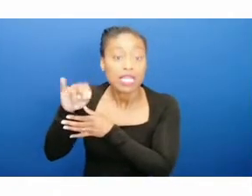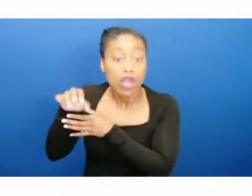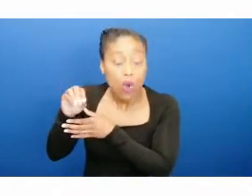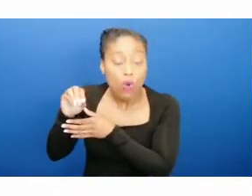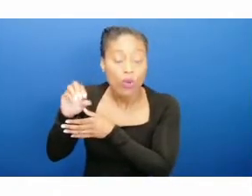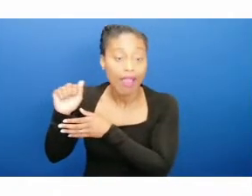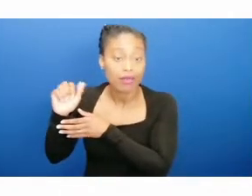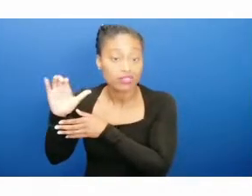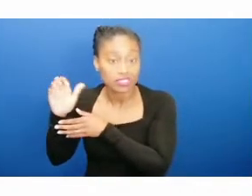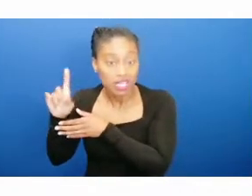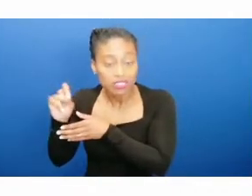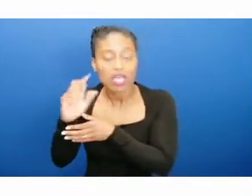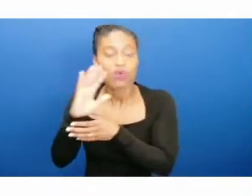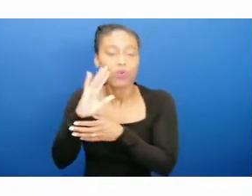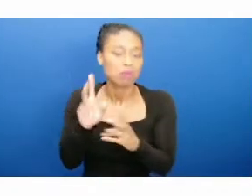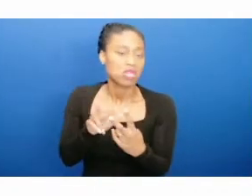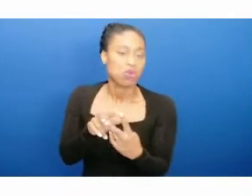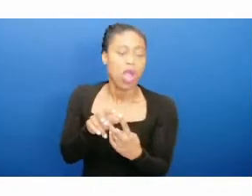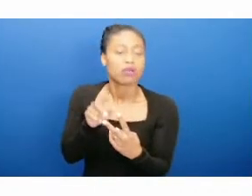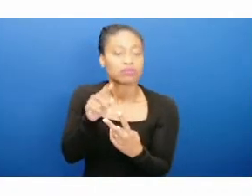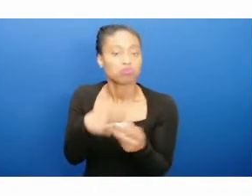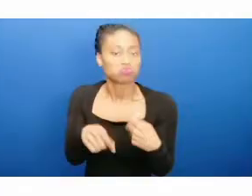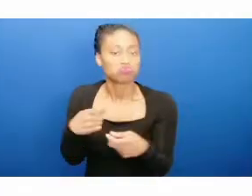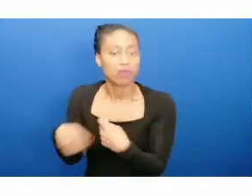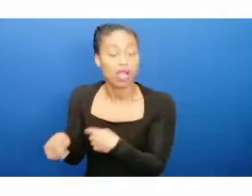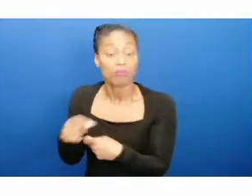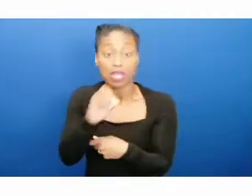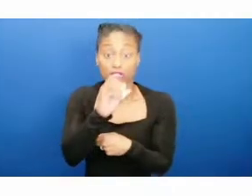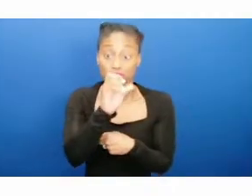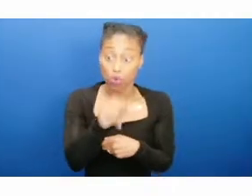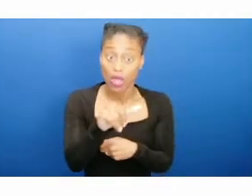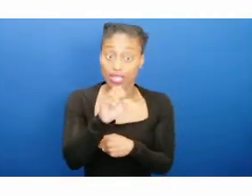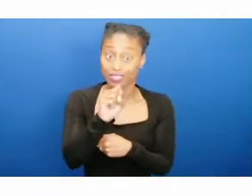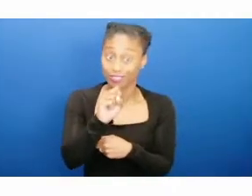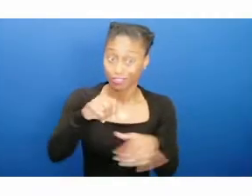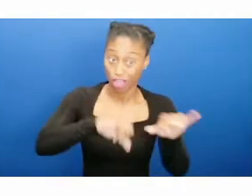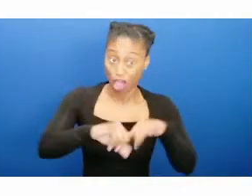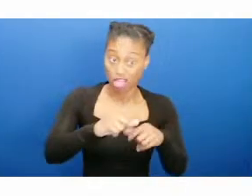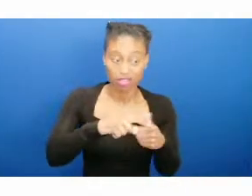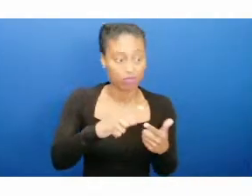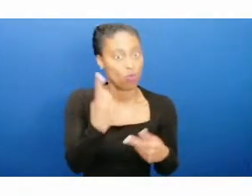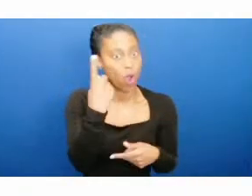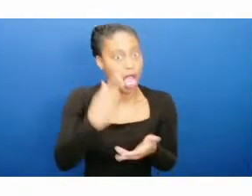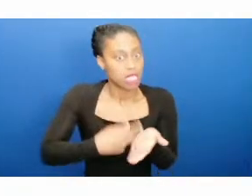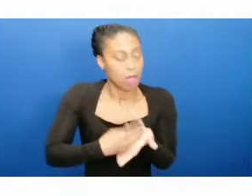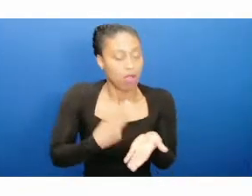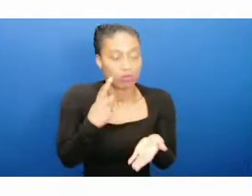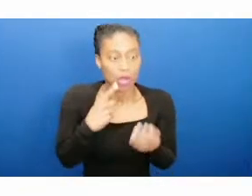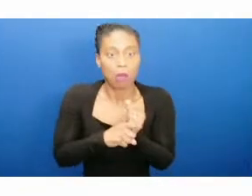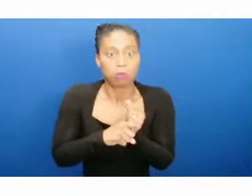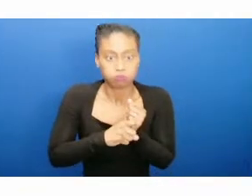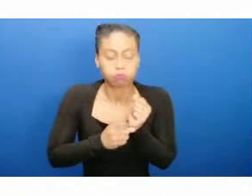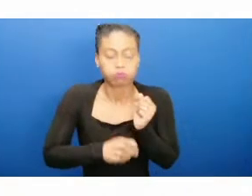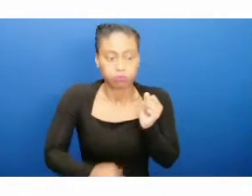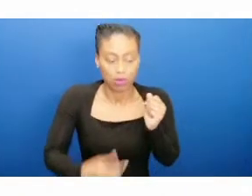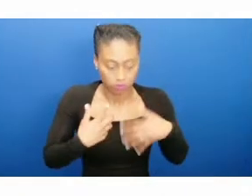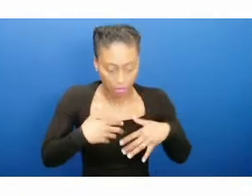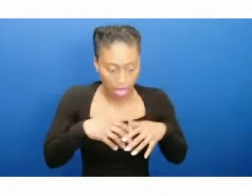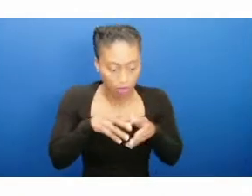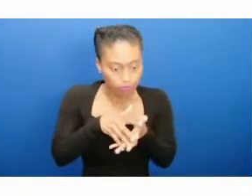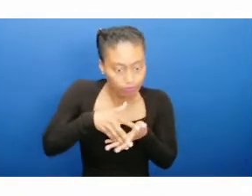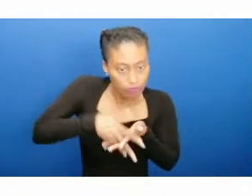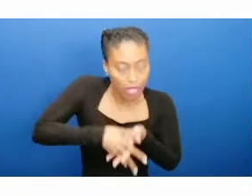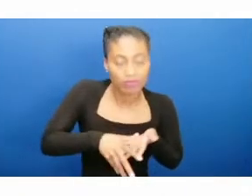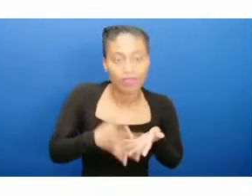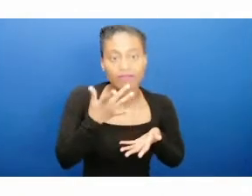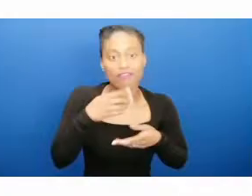get a nice flavor balance. But the soy sauce, that 1 tablespoon, goes a long way with incorporating some really nice savory flavors into this taco